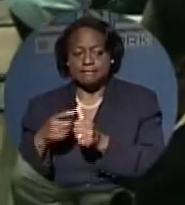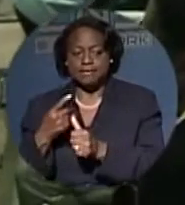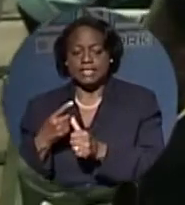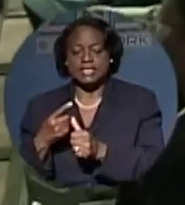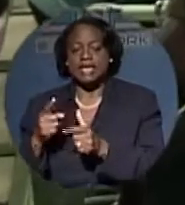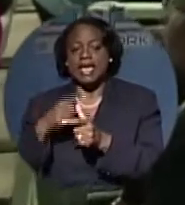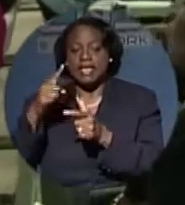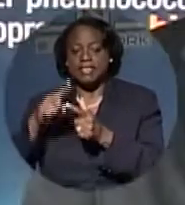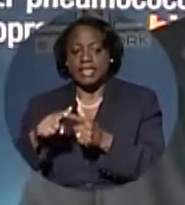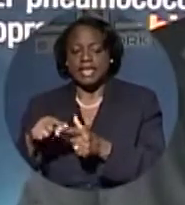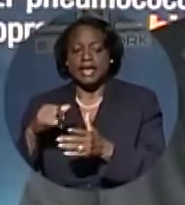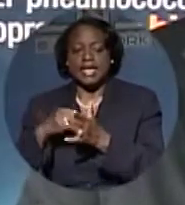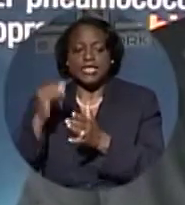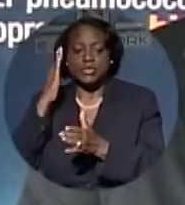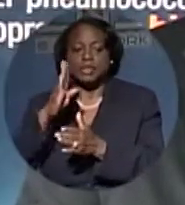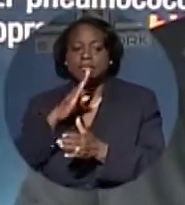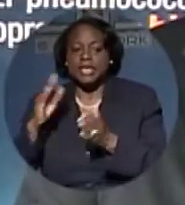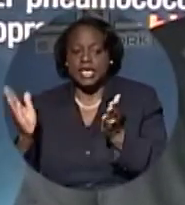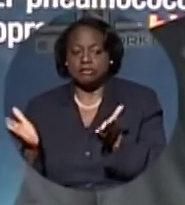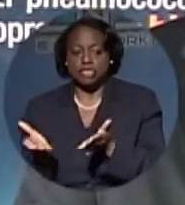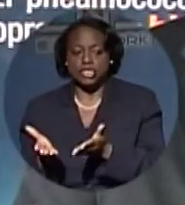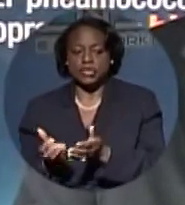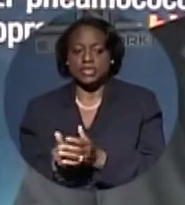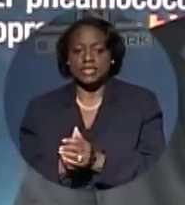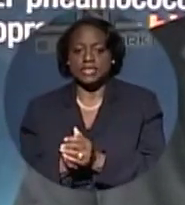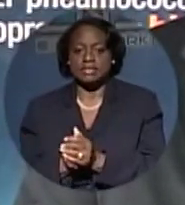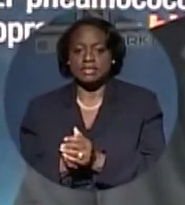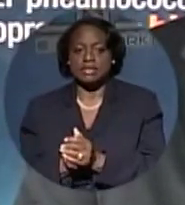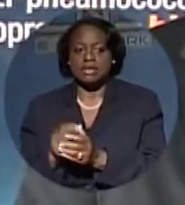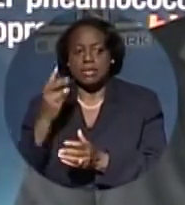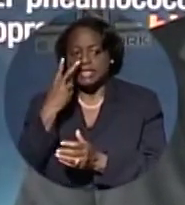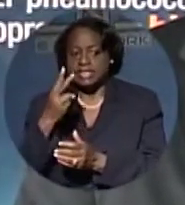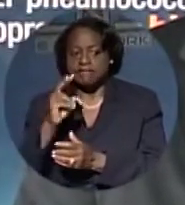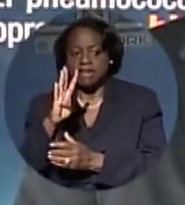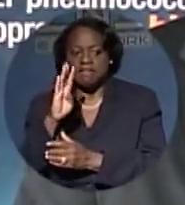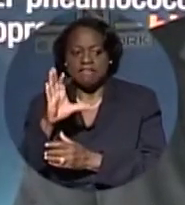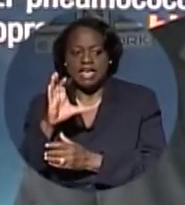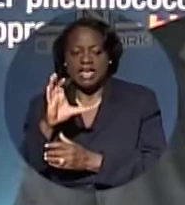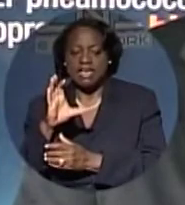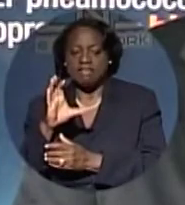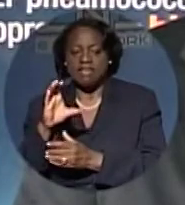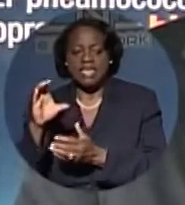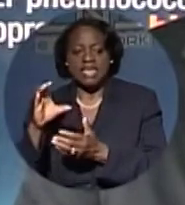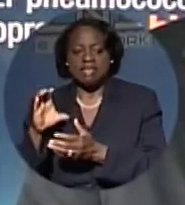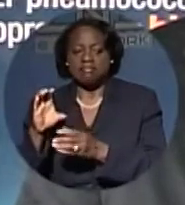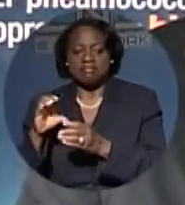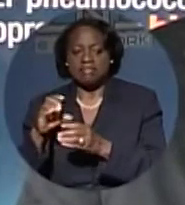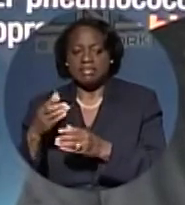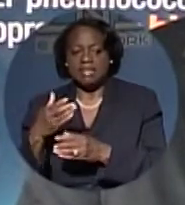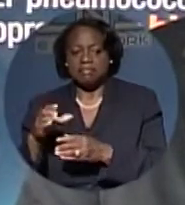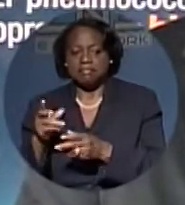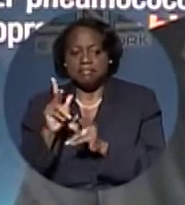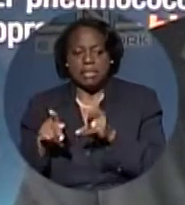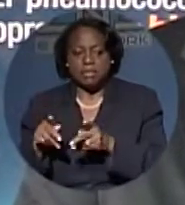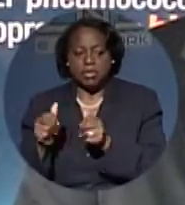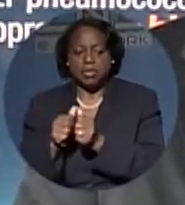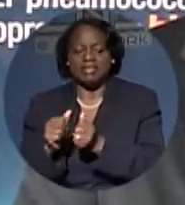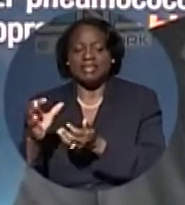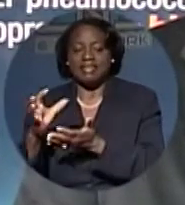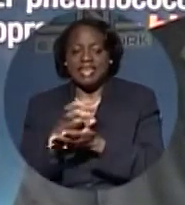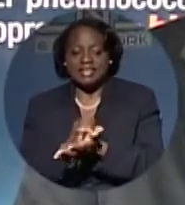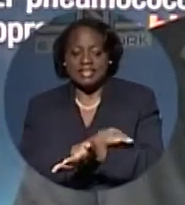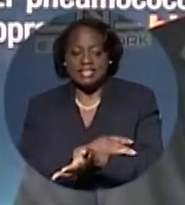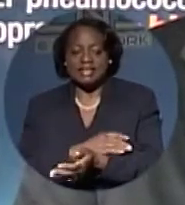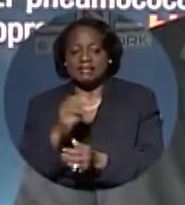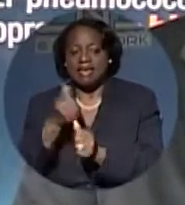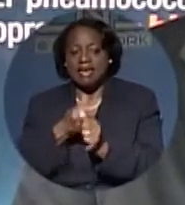about 45 cases of cancer cervix annually, and therefore it'll be very significant